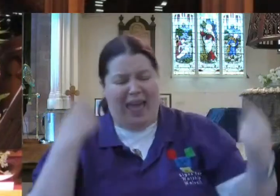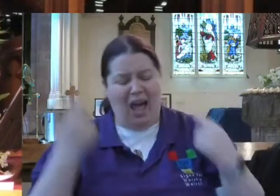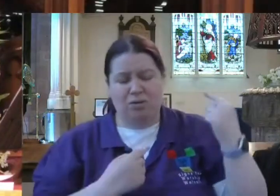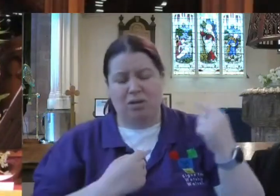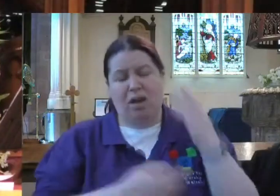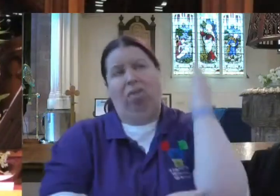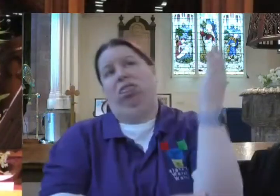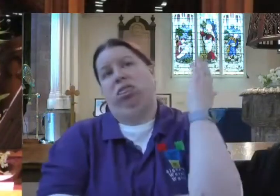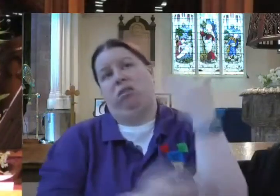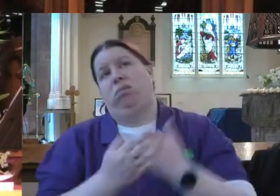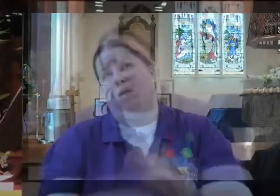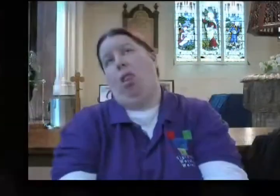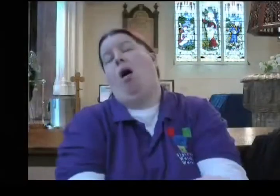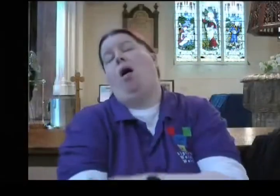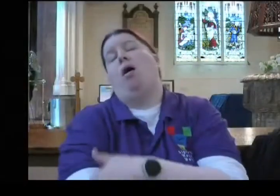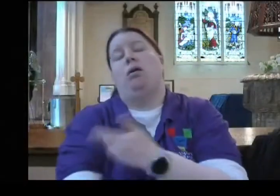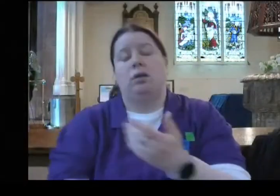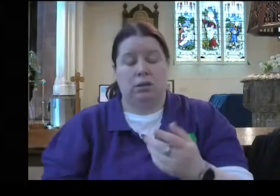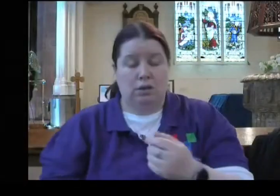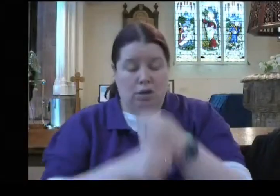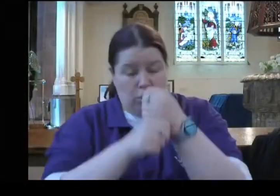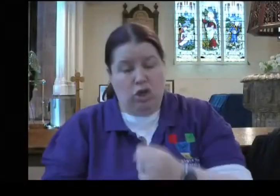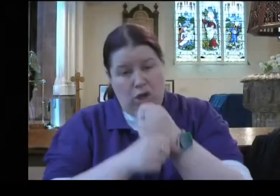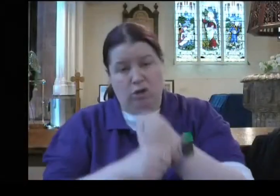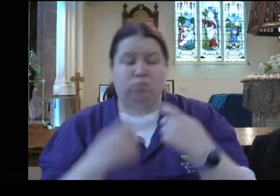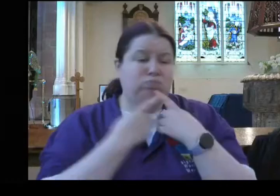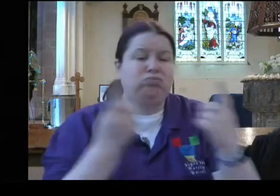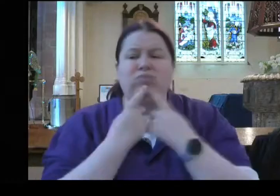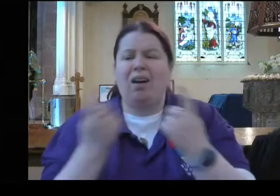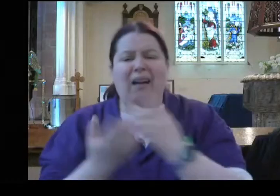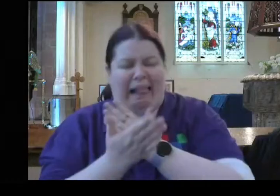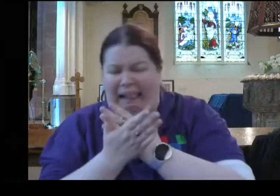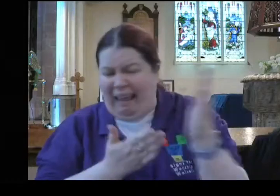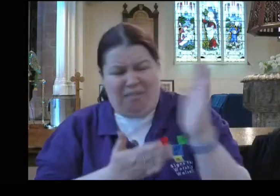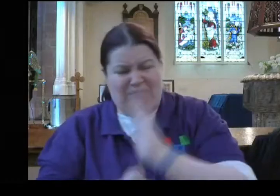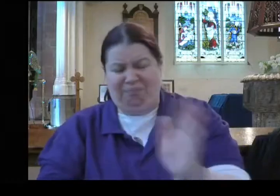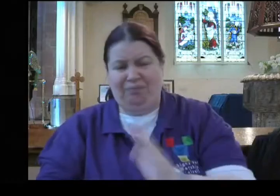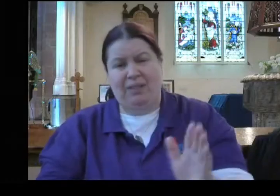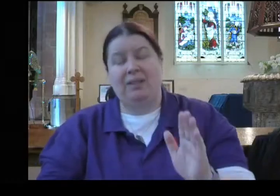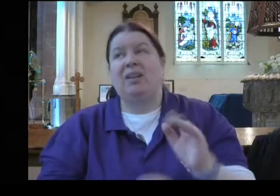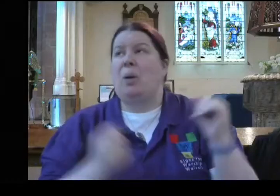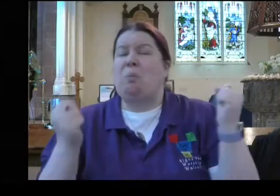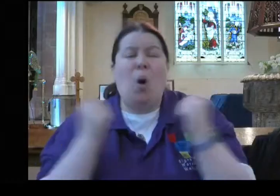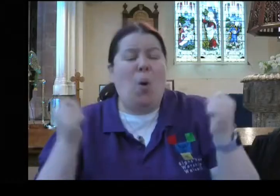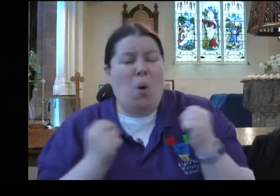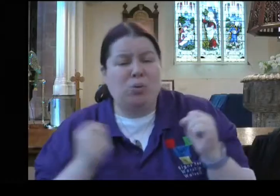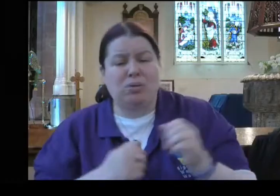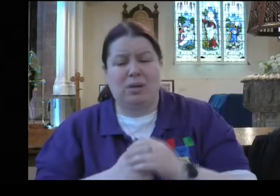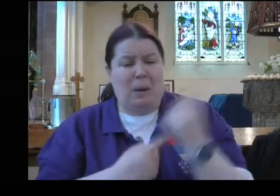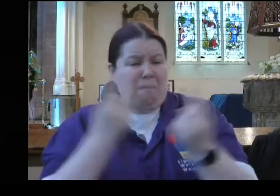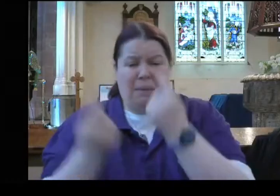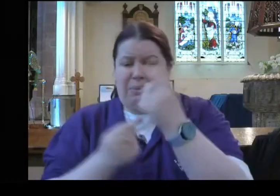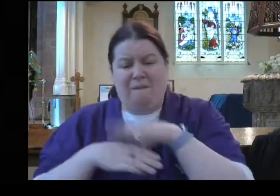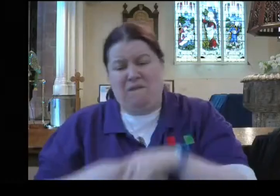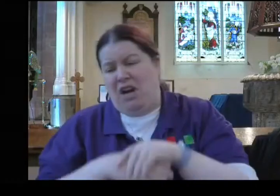the sermon was too long, the church announcements weren't clear, the building was too cold, the people were